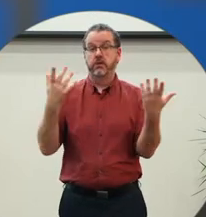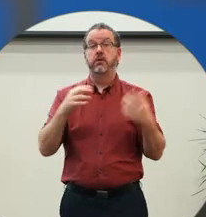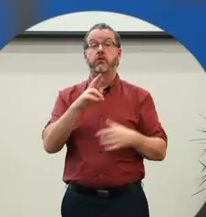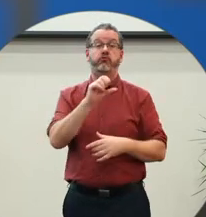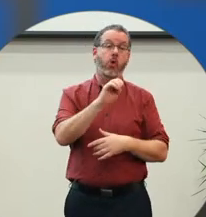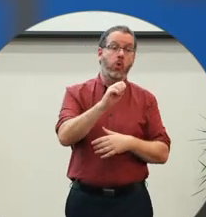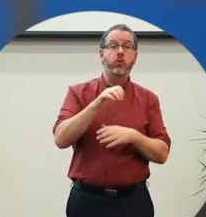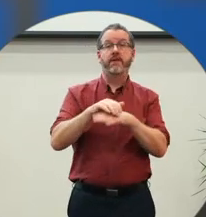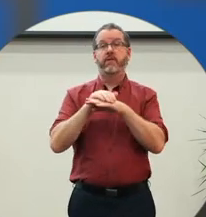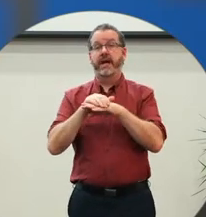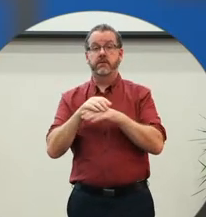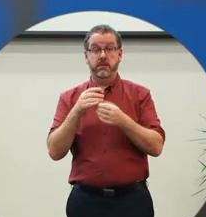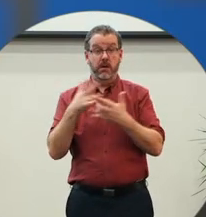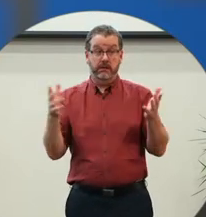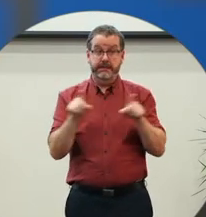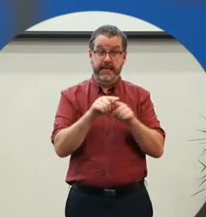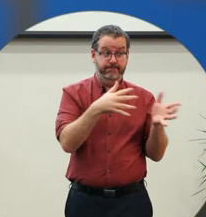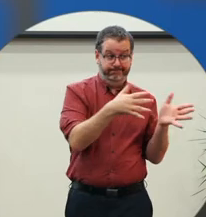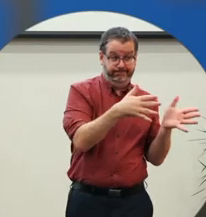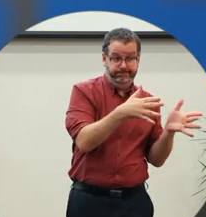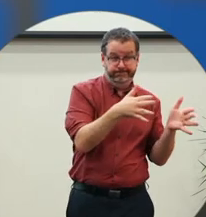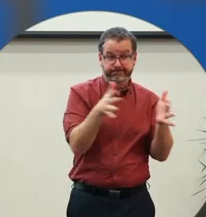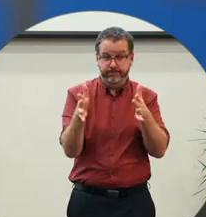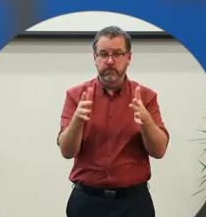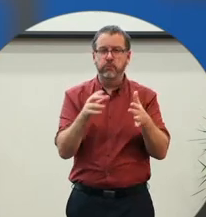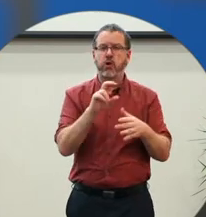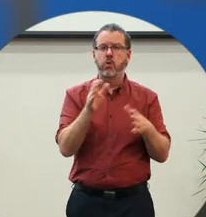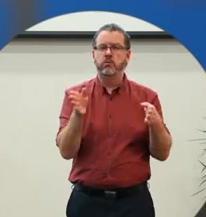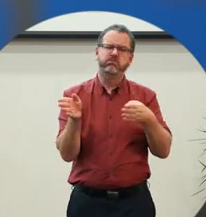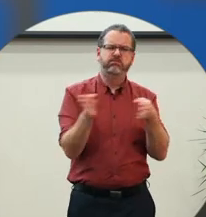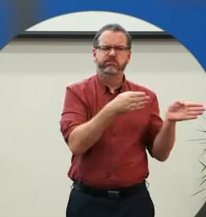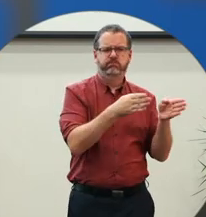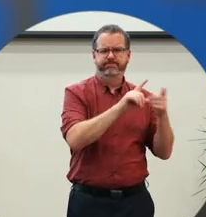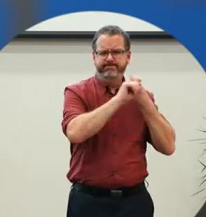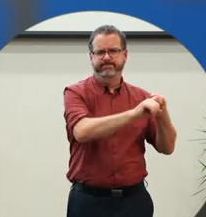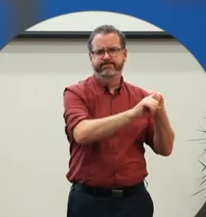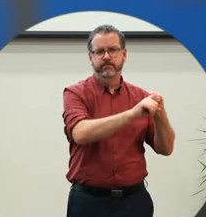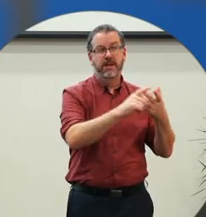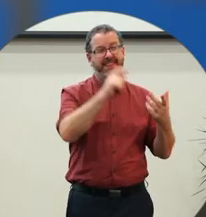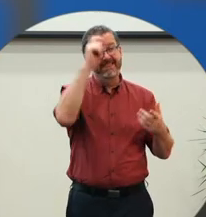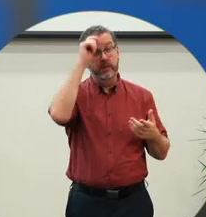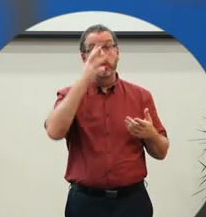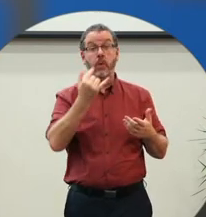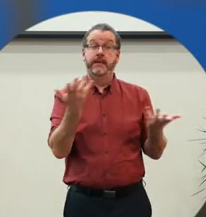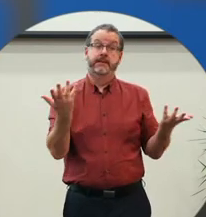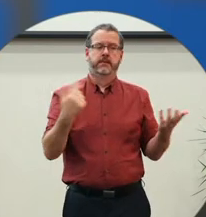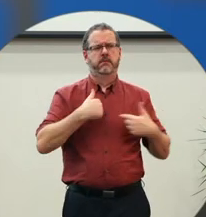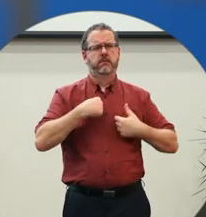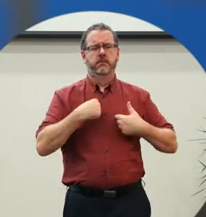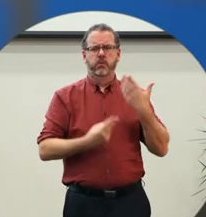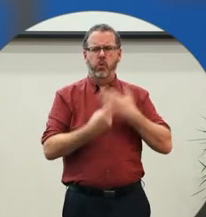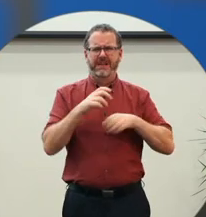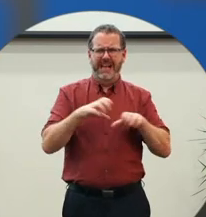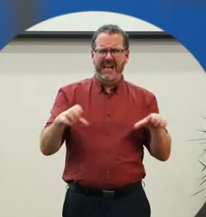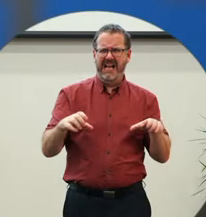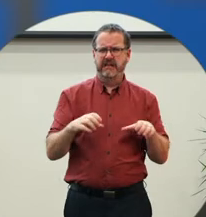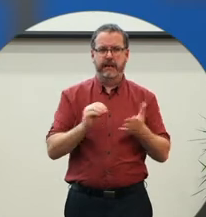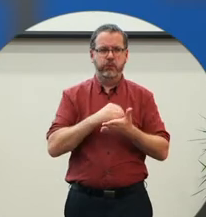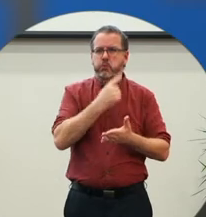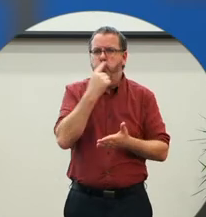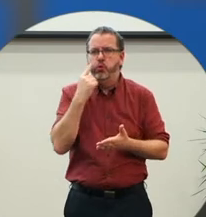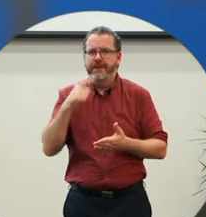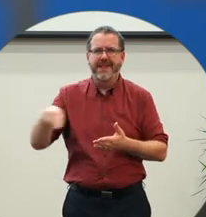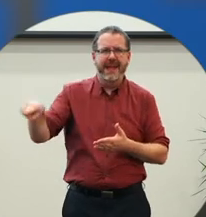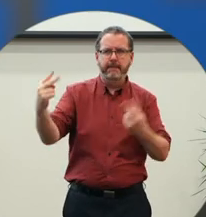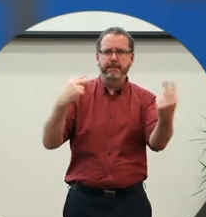that, but she didn't. I think because she was upper class, she felt she had too much to prove or something, you know? I often felt that